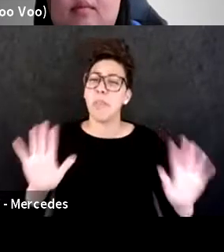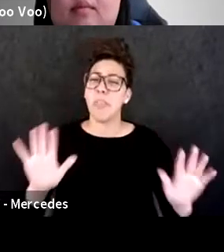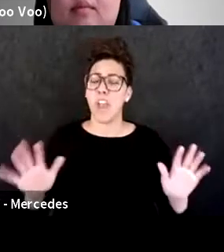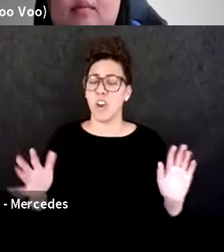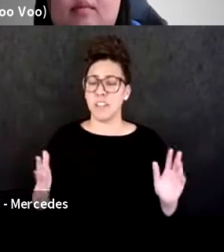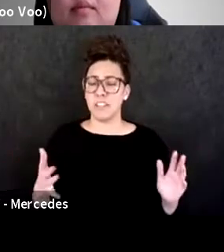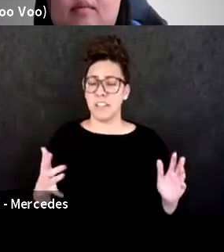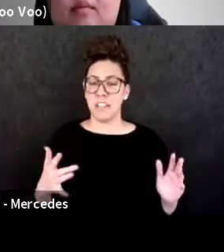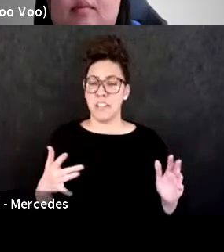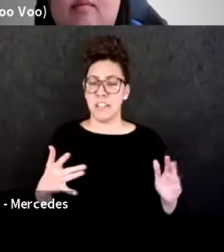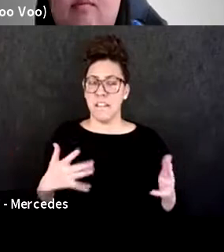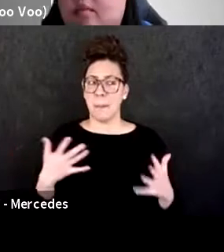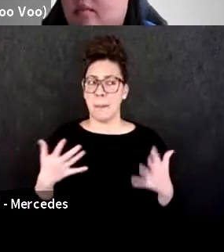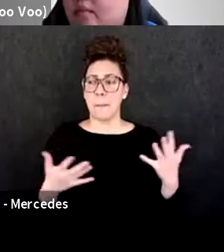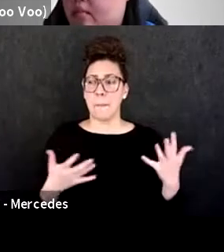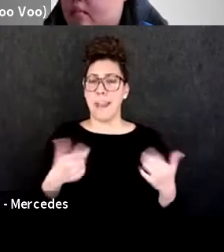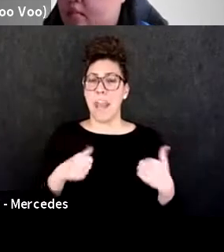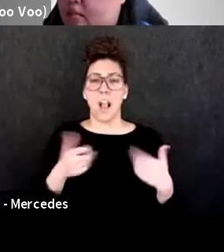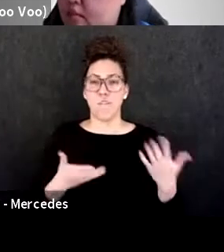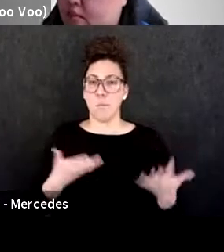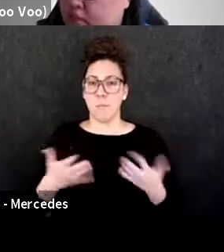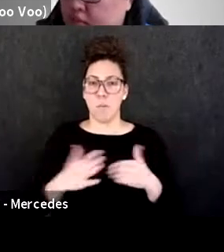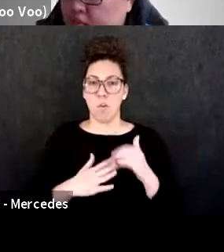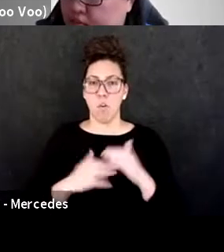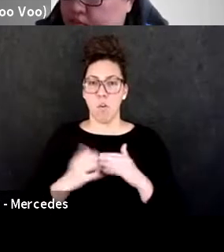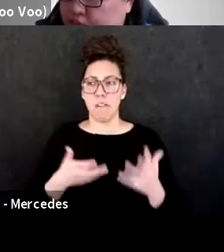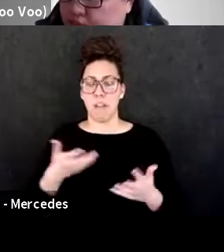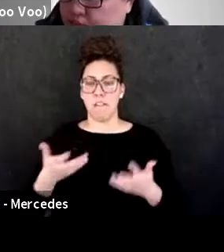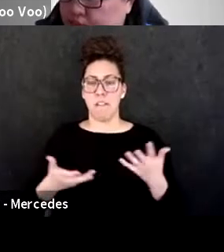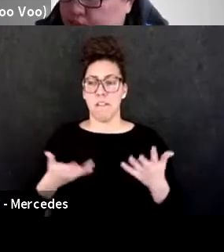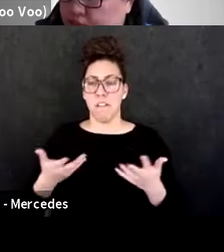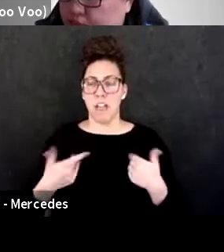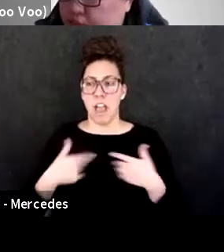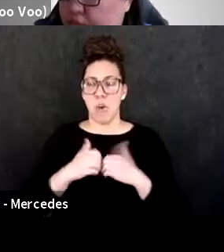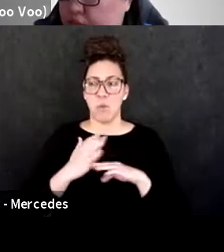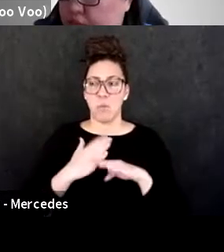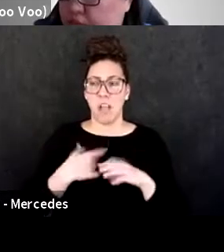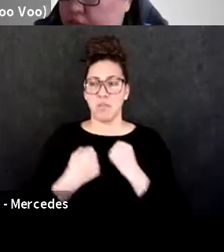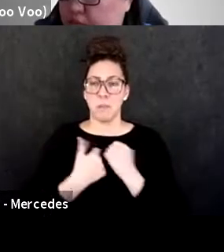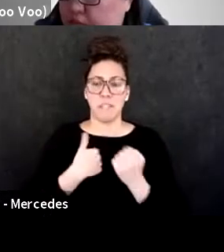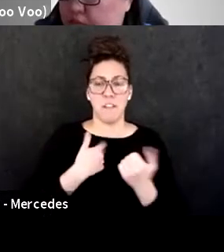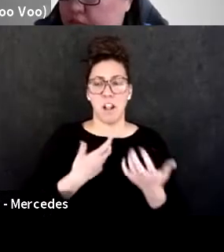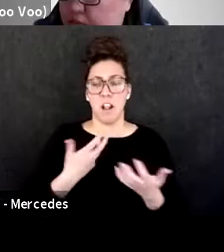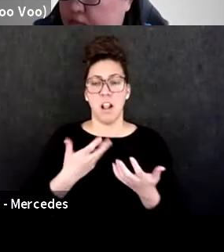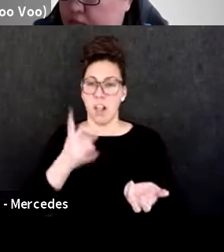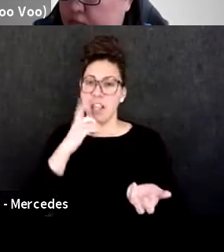comfortable advocating for yourself. We're all different, but I think however we do it, I think it's an important thing to